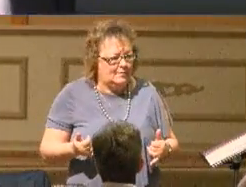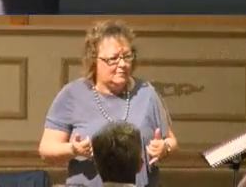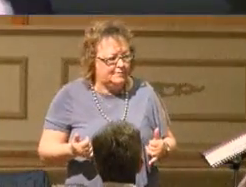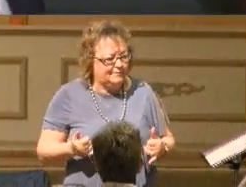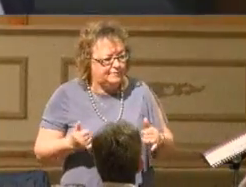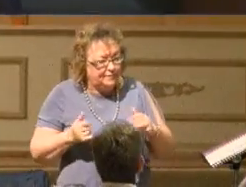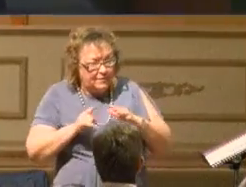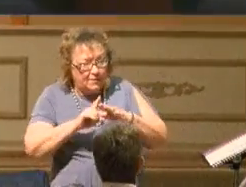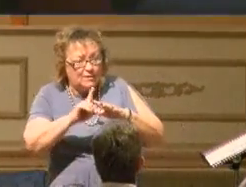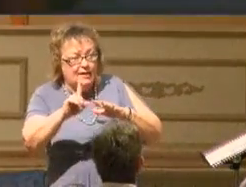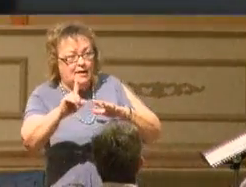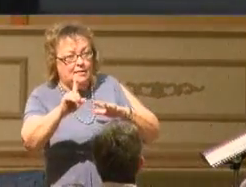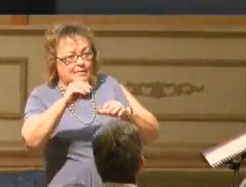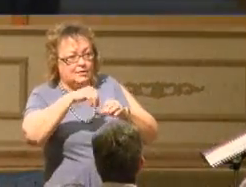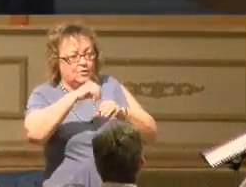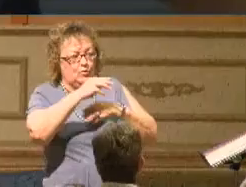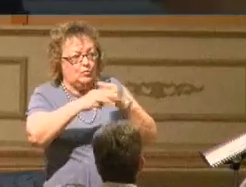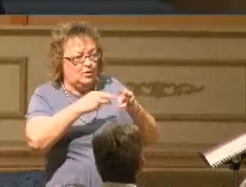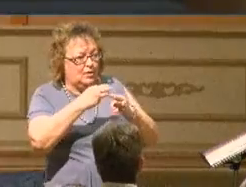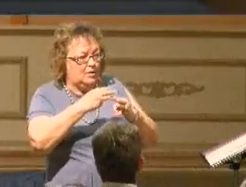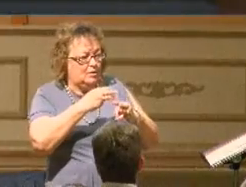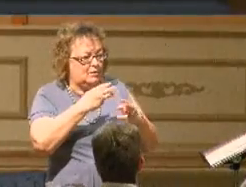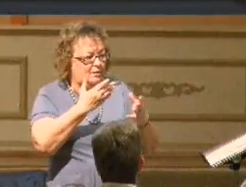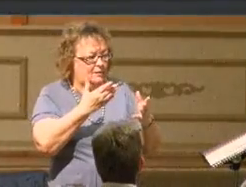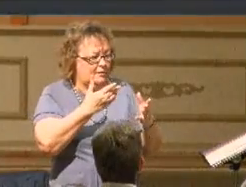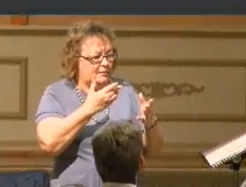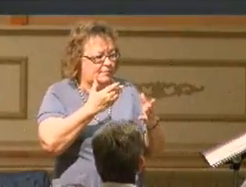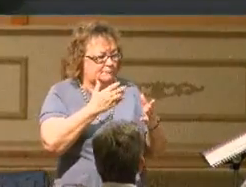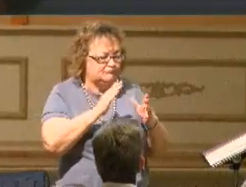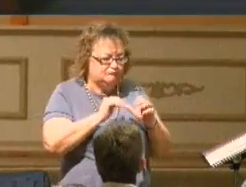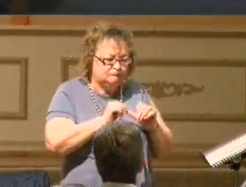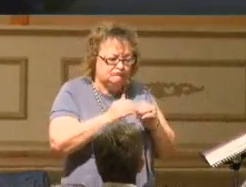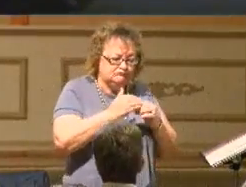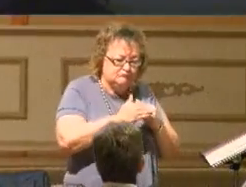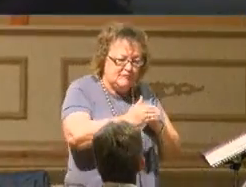And he goes out into the world, or she goes on with her life,